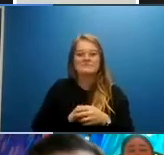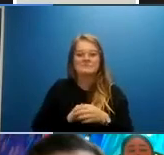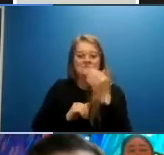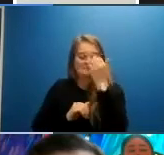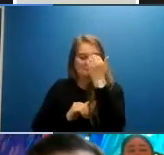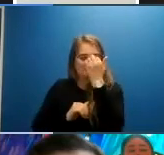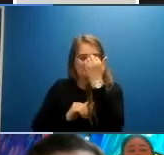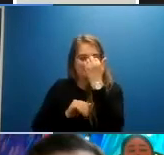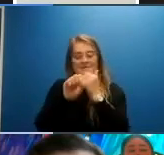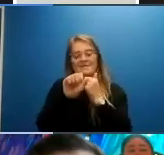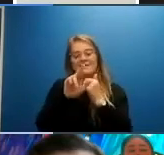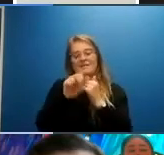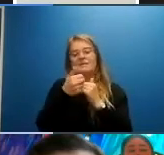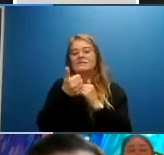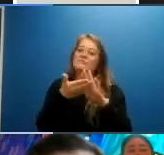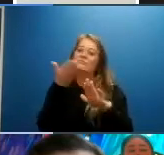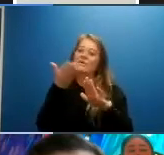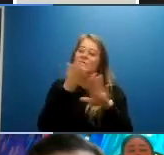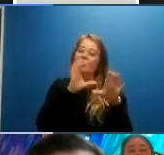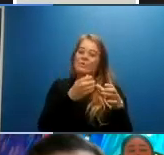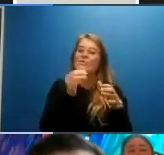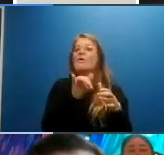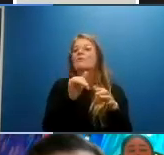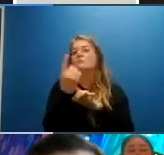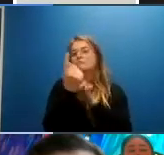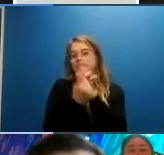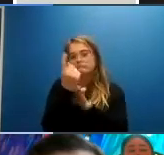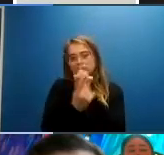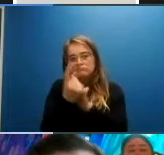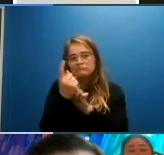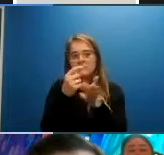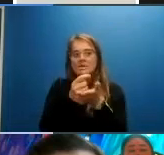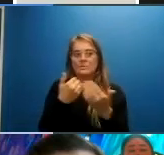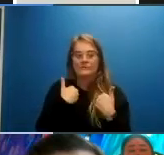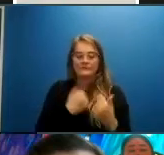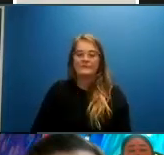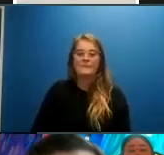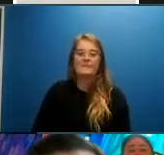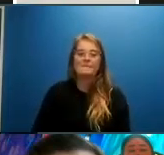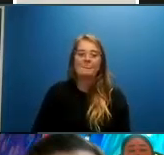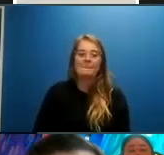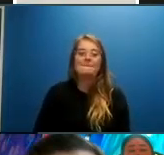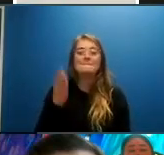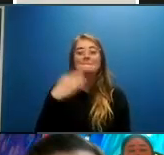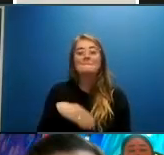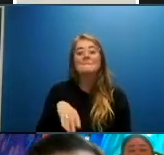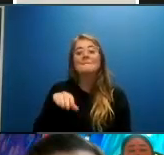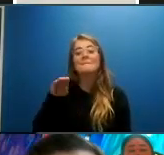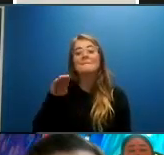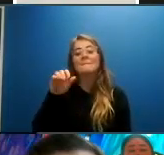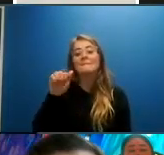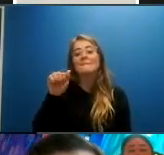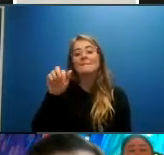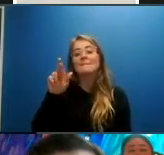Sarah kind of runs that course along with providing one-on-one physio services for our clients in the downtown east side. Next up, we've got Barb.